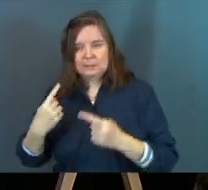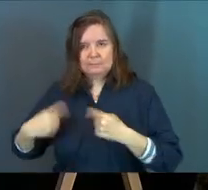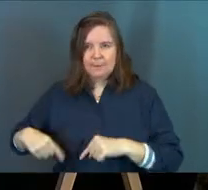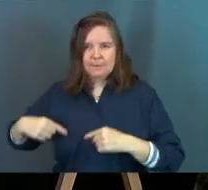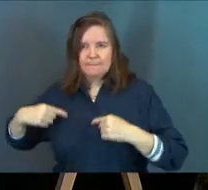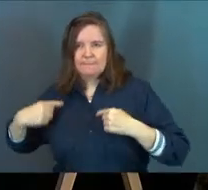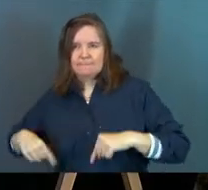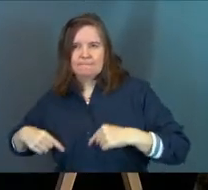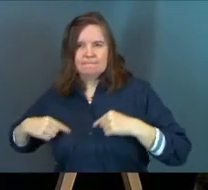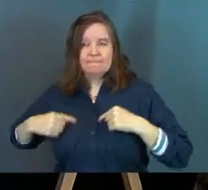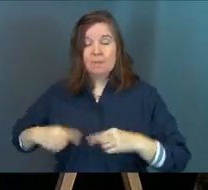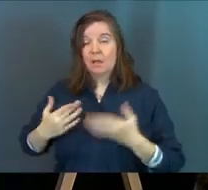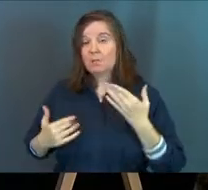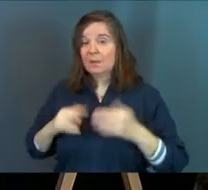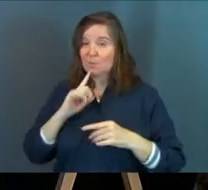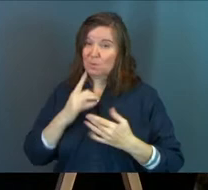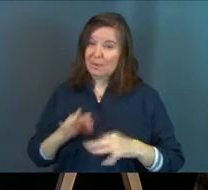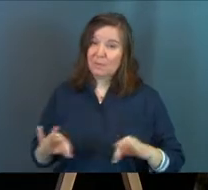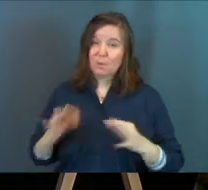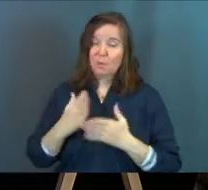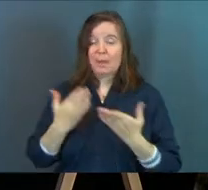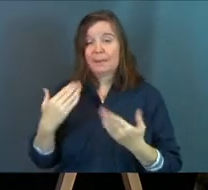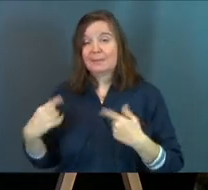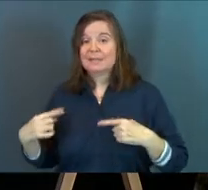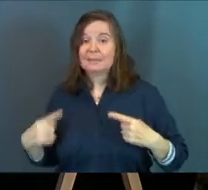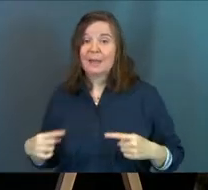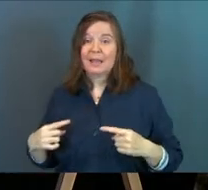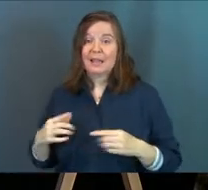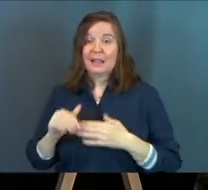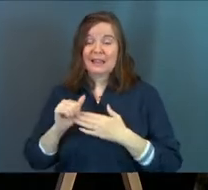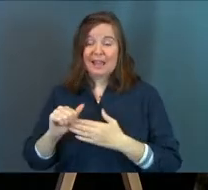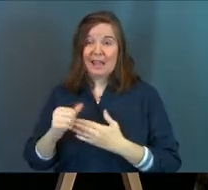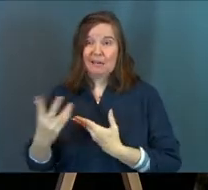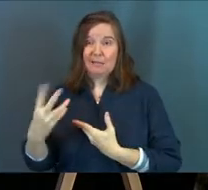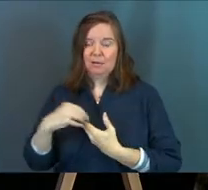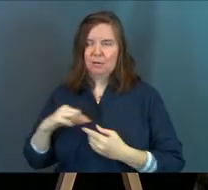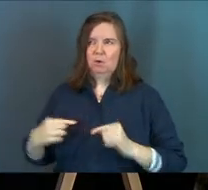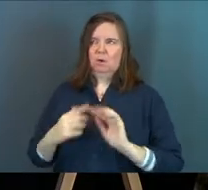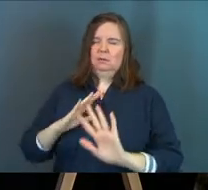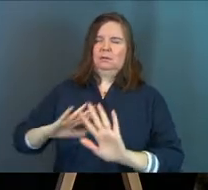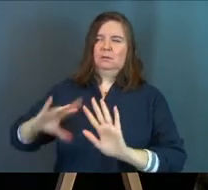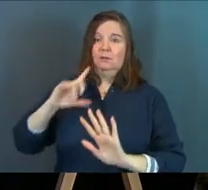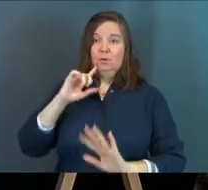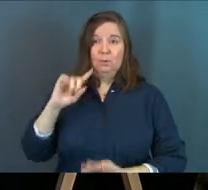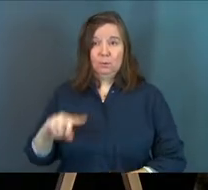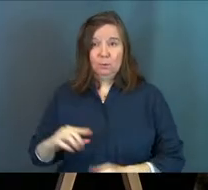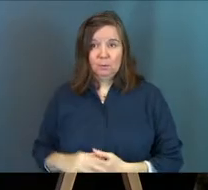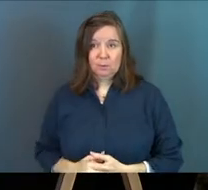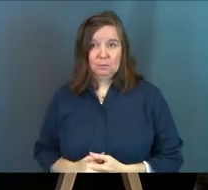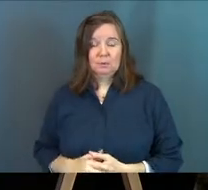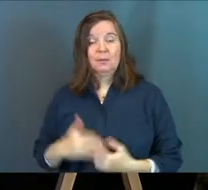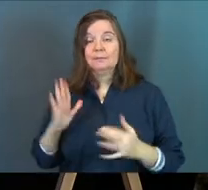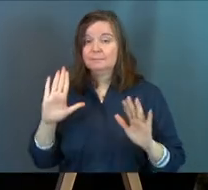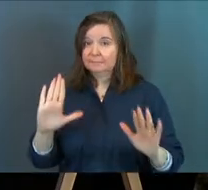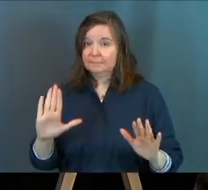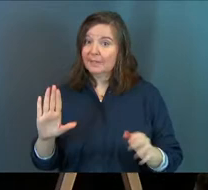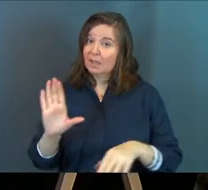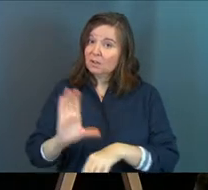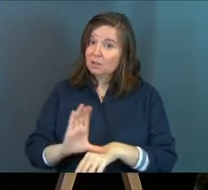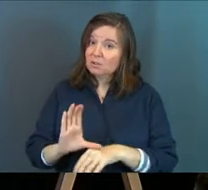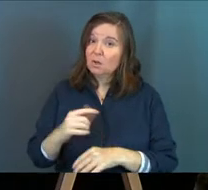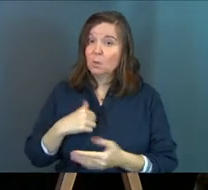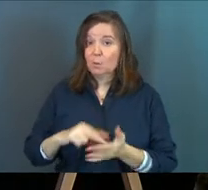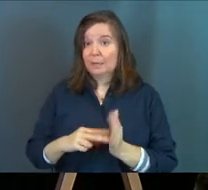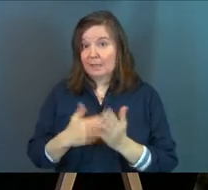debate. And maybe the debate, and this is the really important part, maybe the debate led to hurt for you. And here's the thing. In the church,